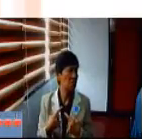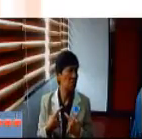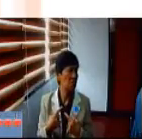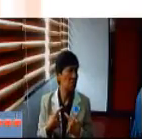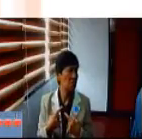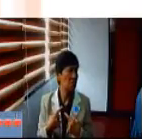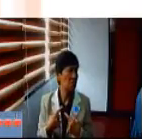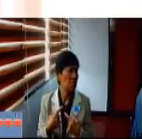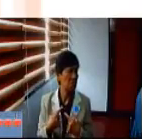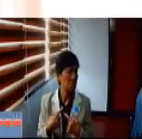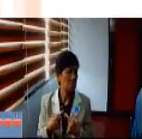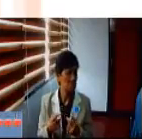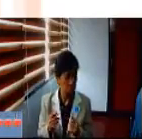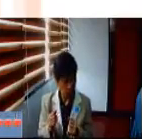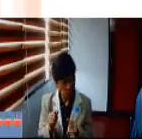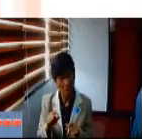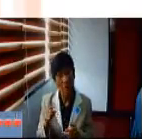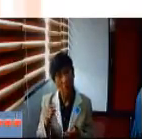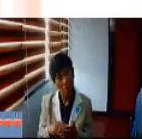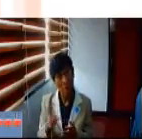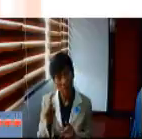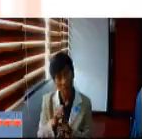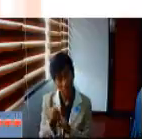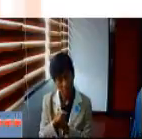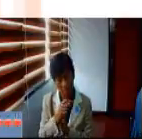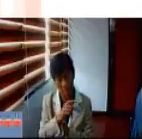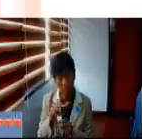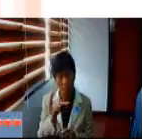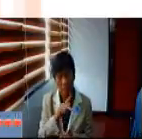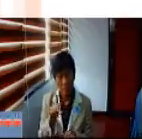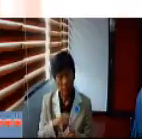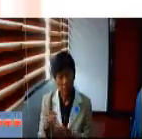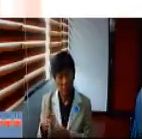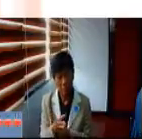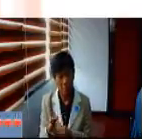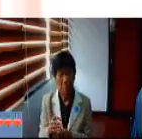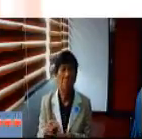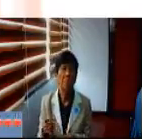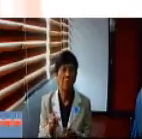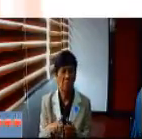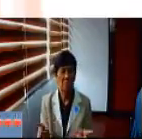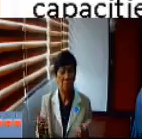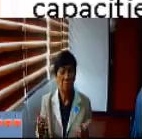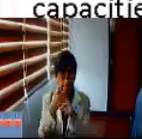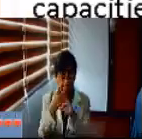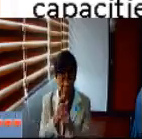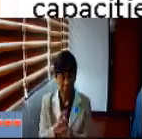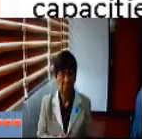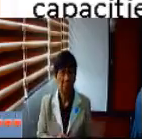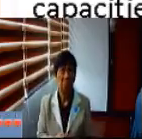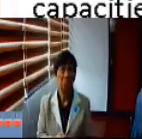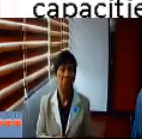Sa totoo po, ang status po ng Philippine fisheries is very complicated. So next.